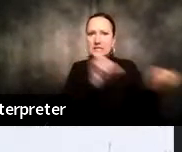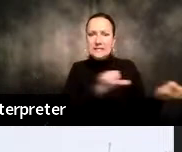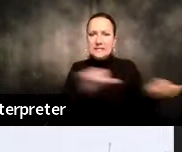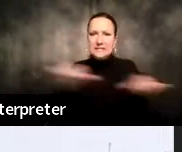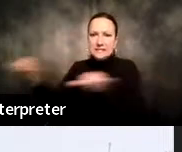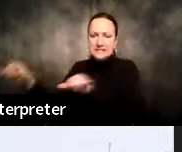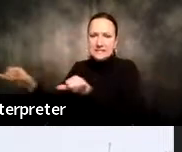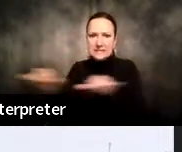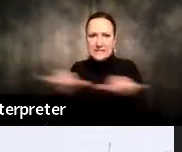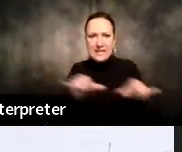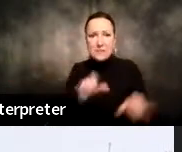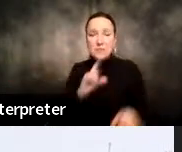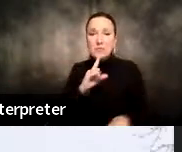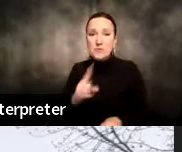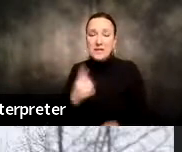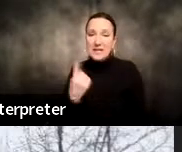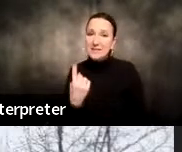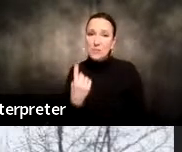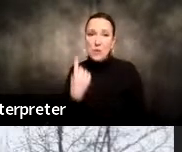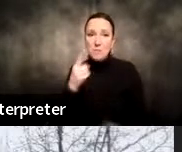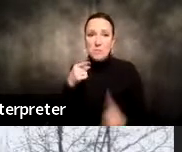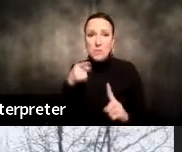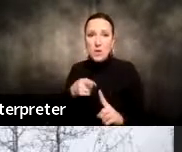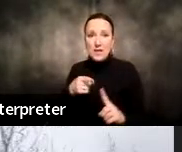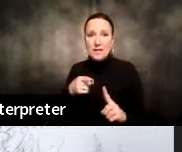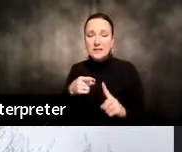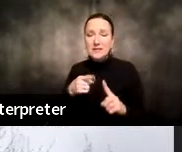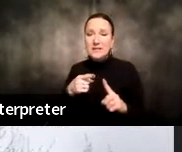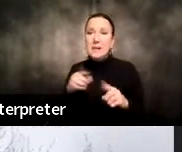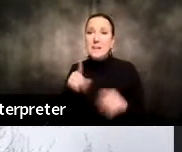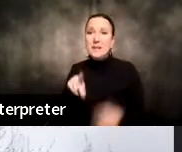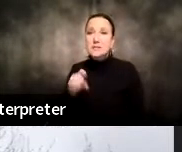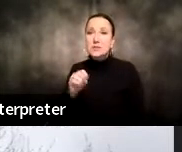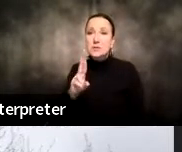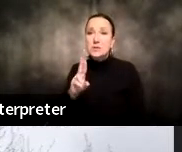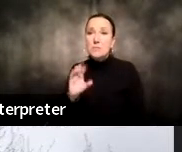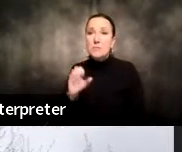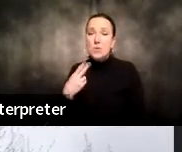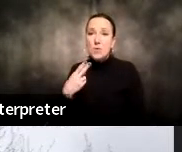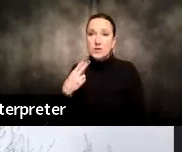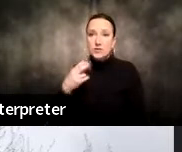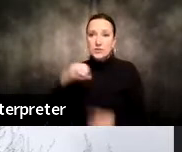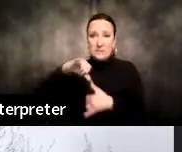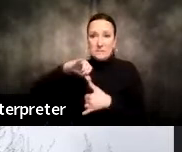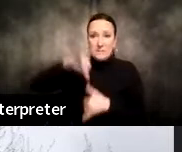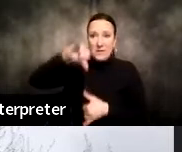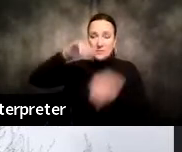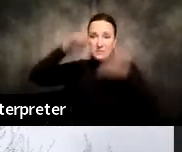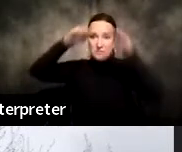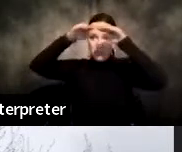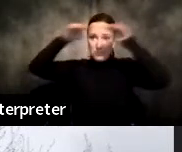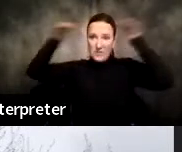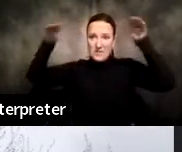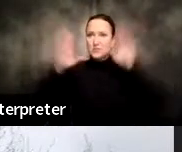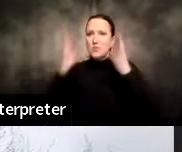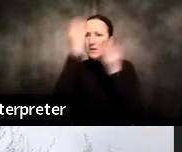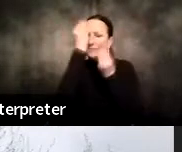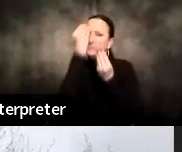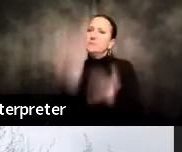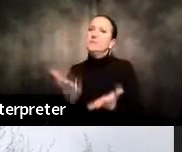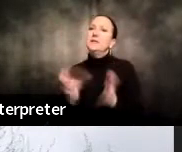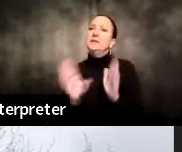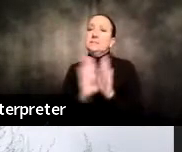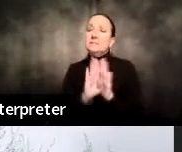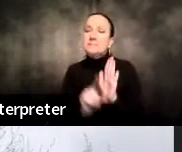about really is just this porch roof. And anyway, that's the background I wanted to give. I